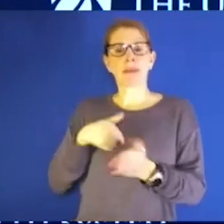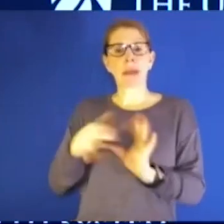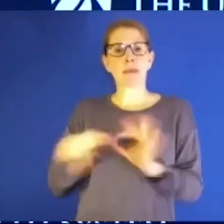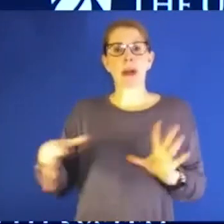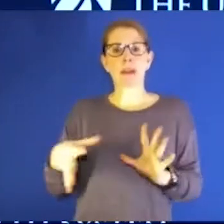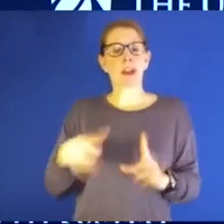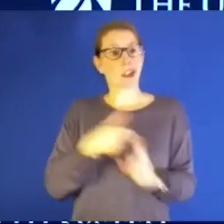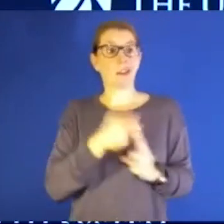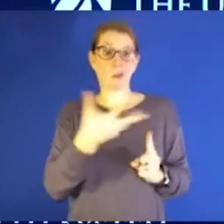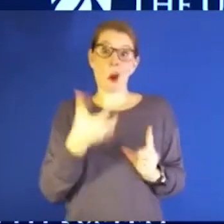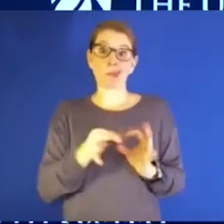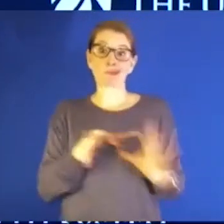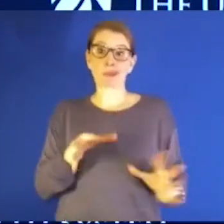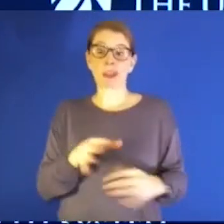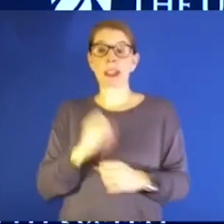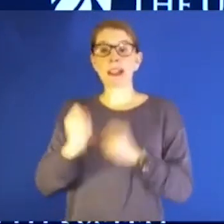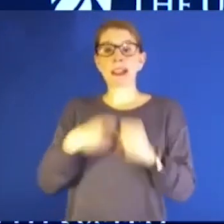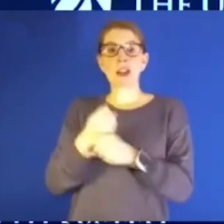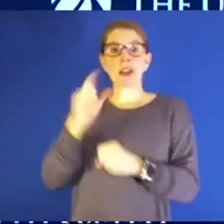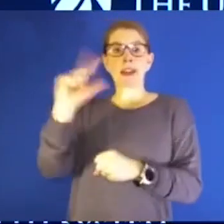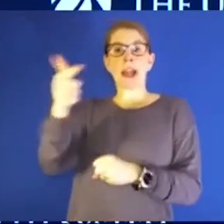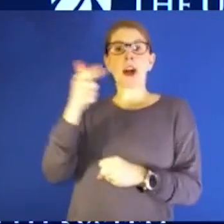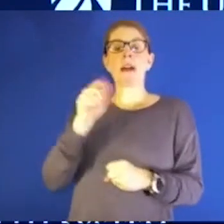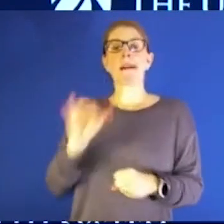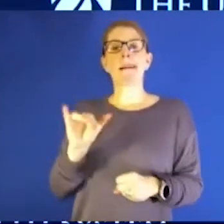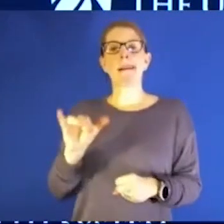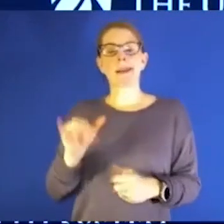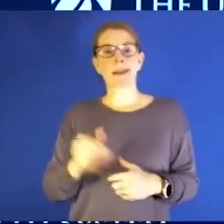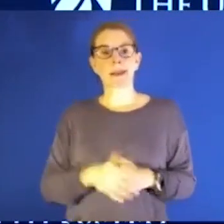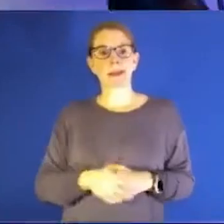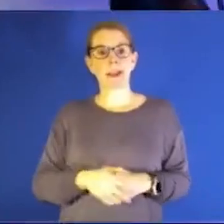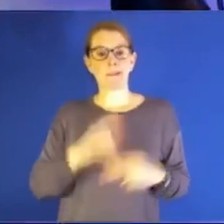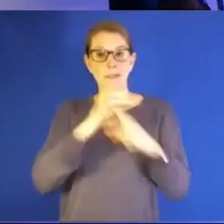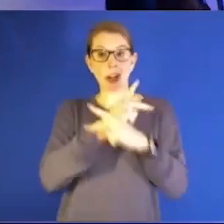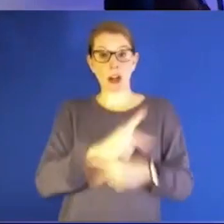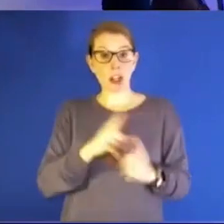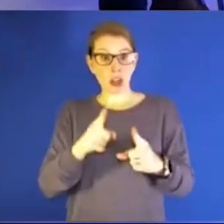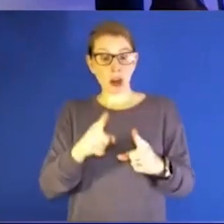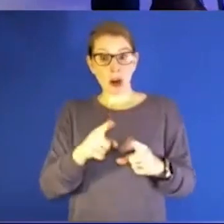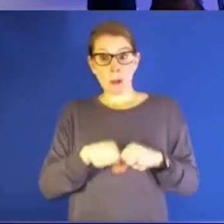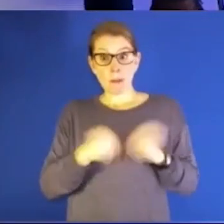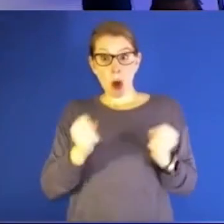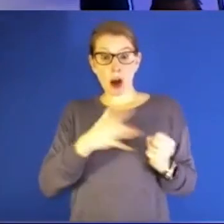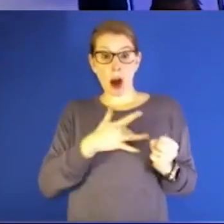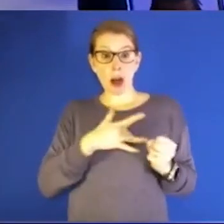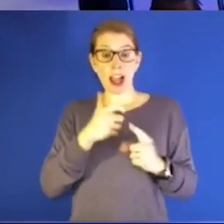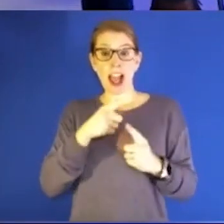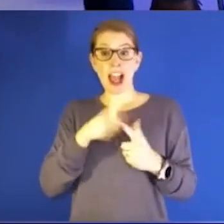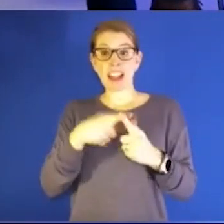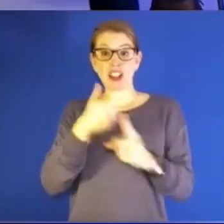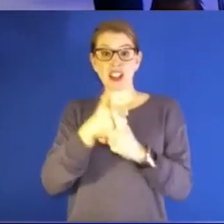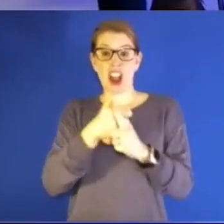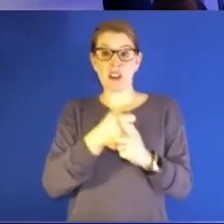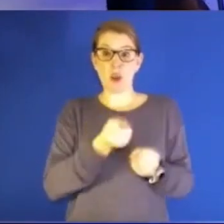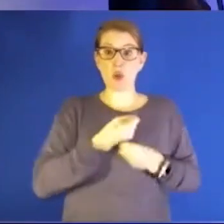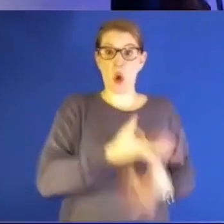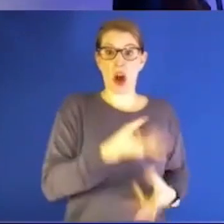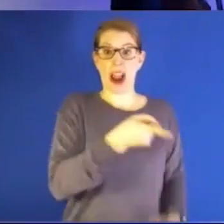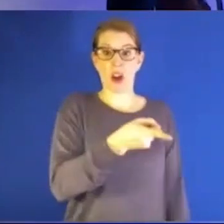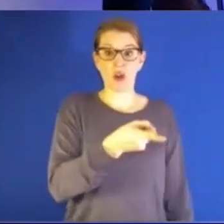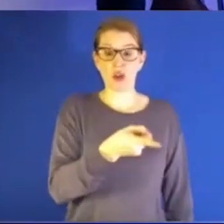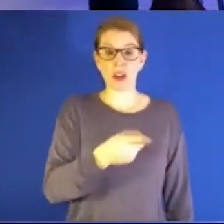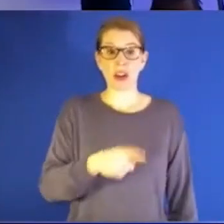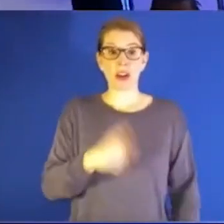and years later, she finally figured out that maybe. So she broke your heart, and then you just broke her down. That's really what happened. Okay. Persistent. I